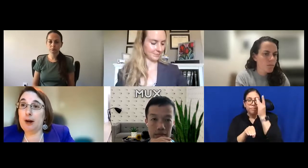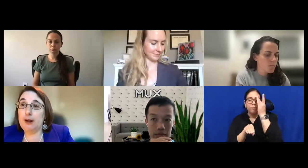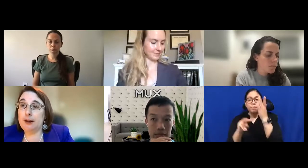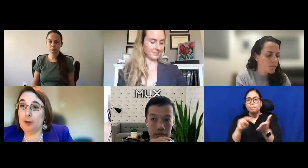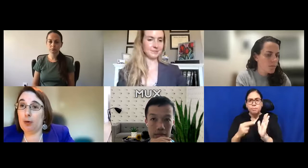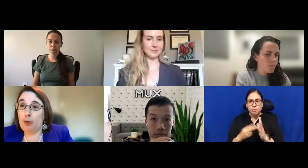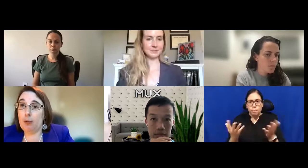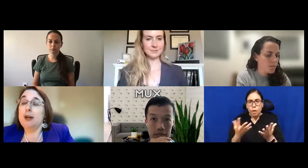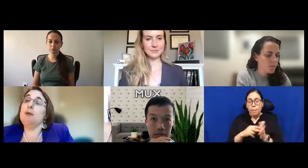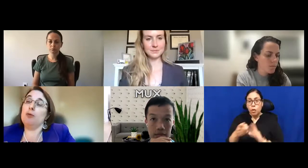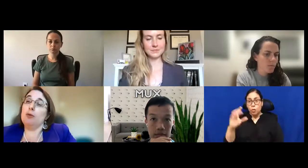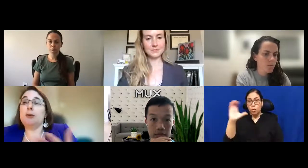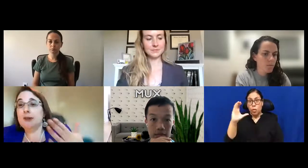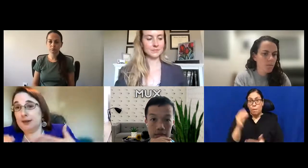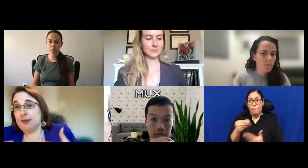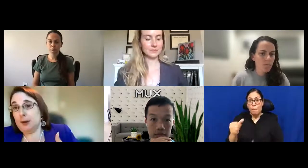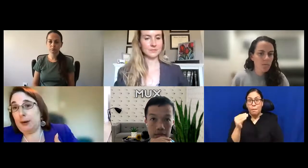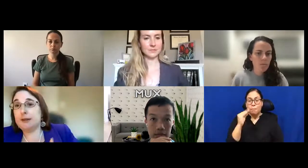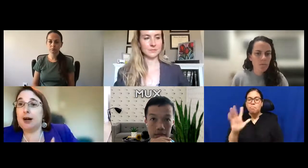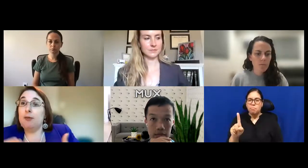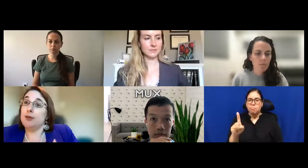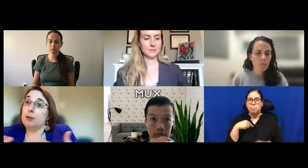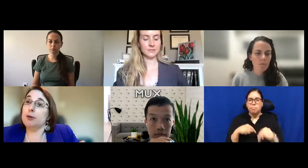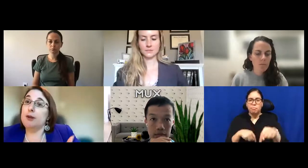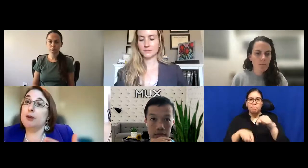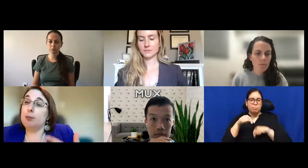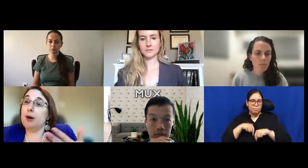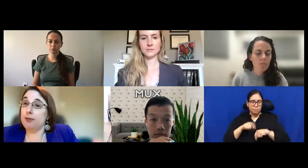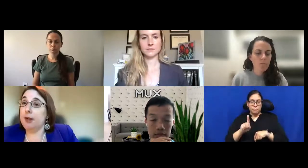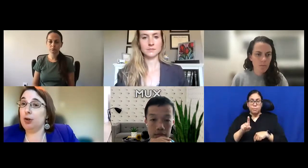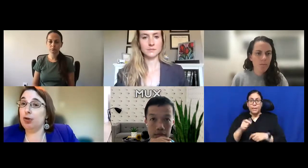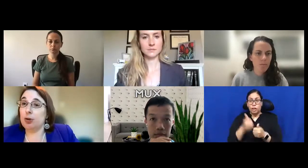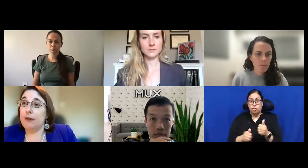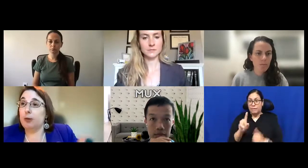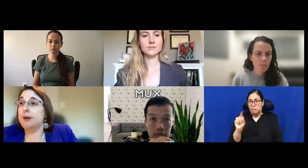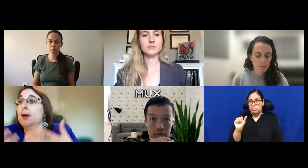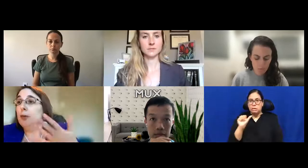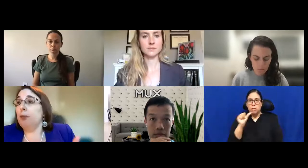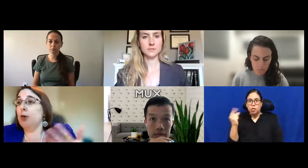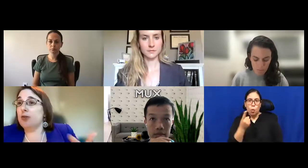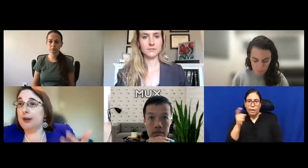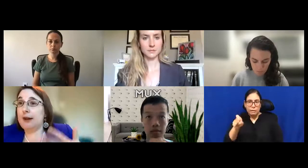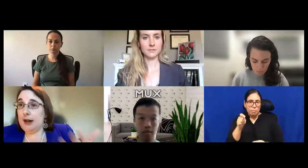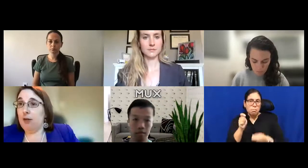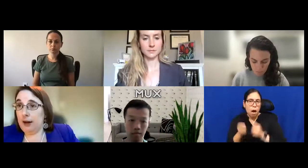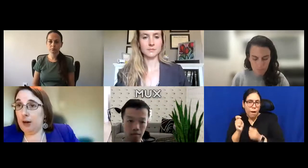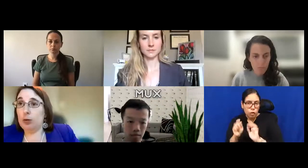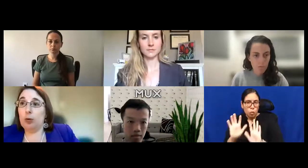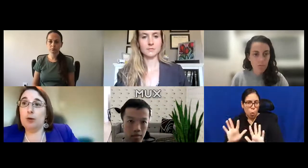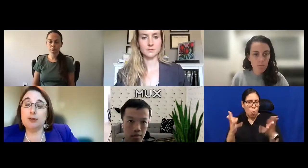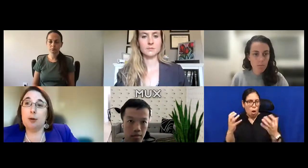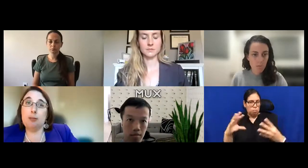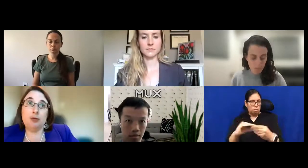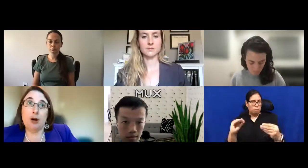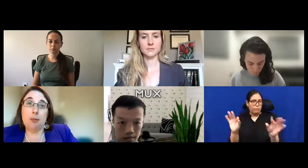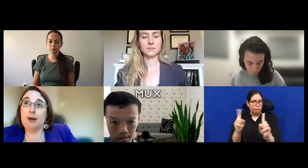into buying a home. Let me take a step back. Not every disability needs modification. So I think we need, say that out loud.